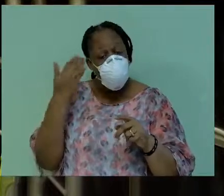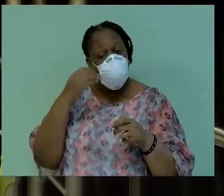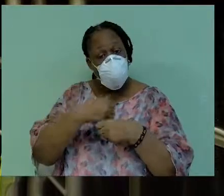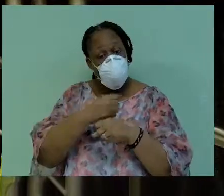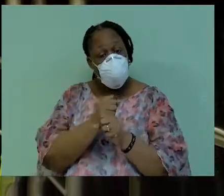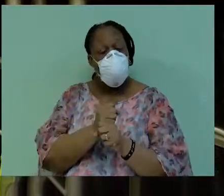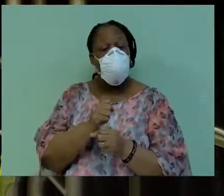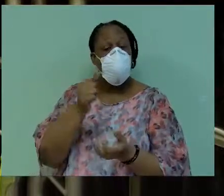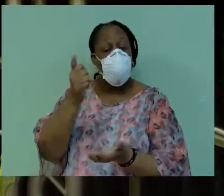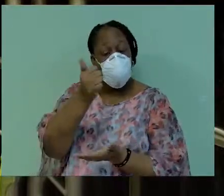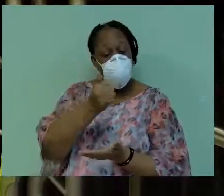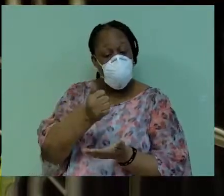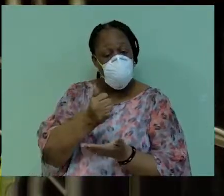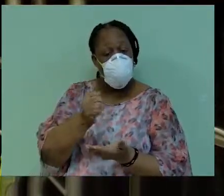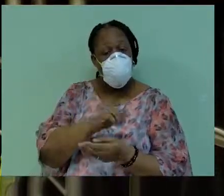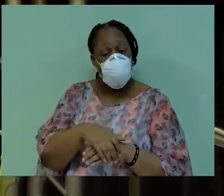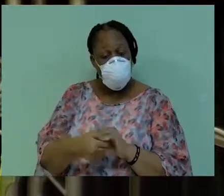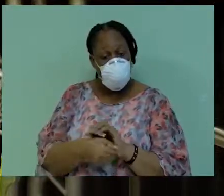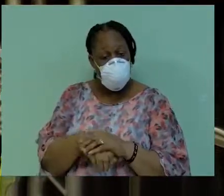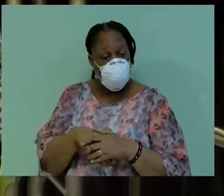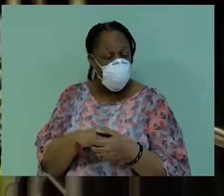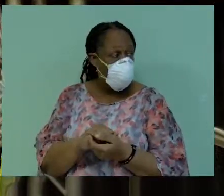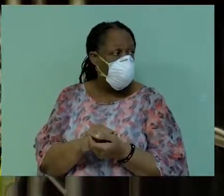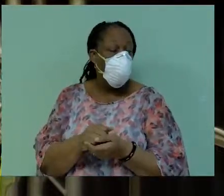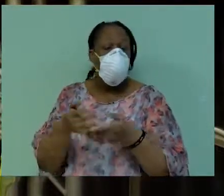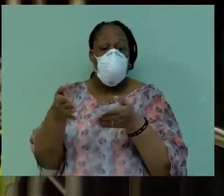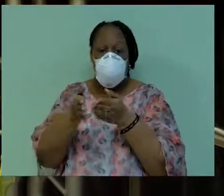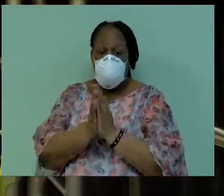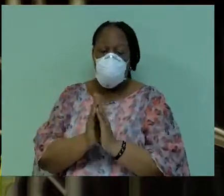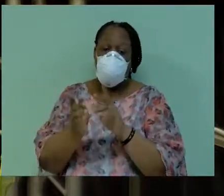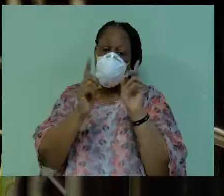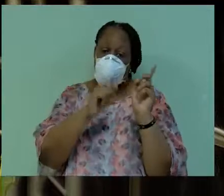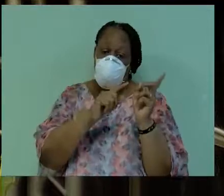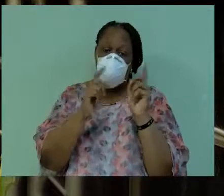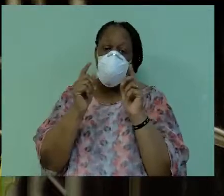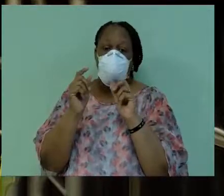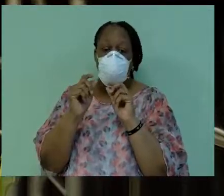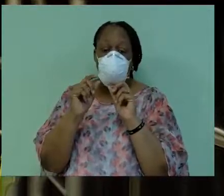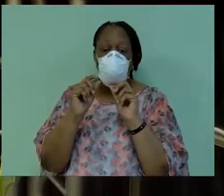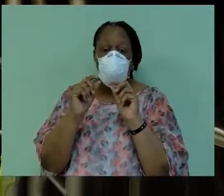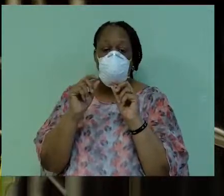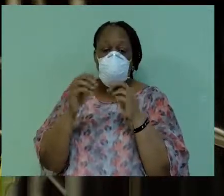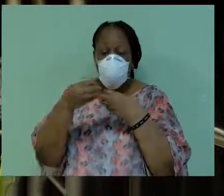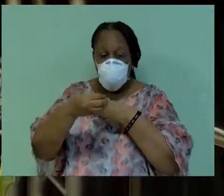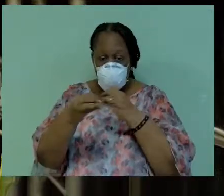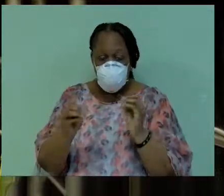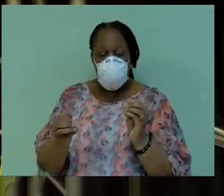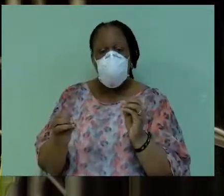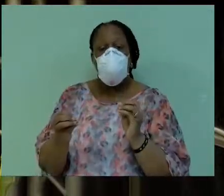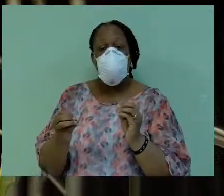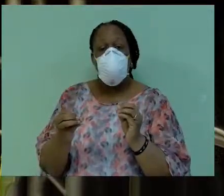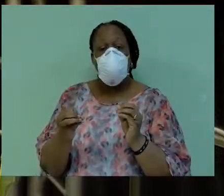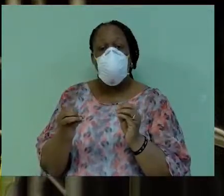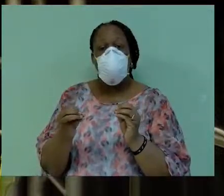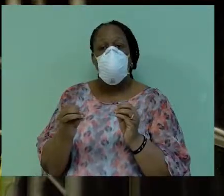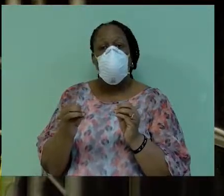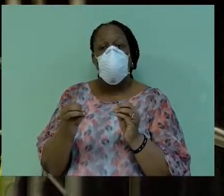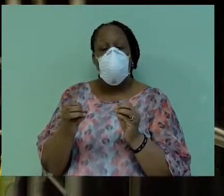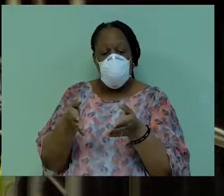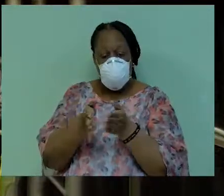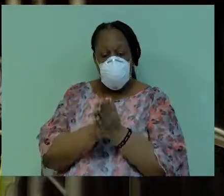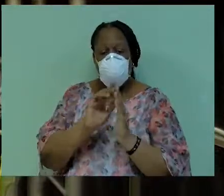it to be verified, or if your business place purchasing the alcohol and you're not sure, those persons who